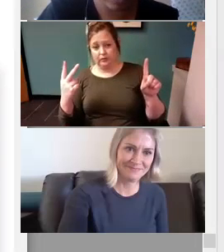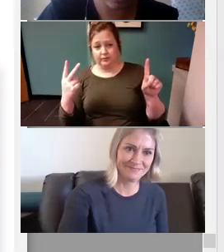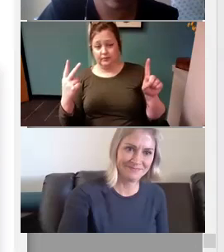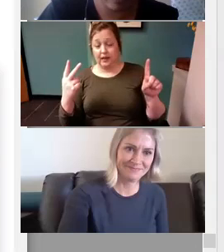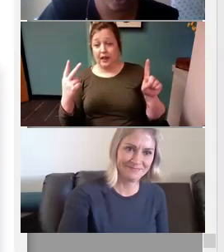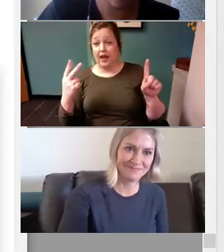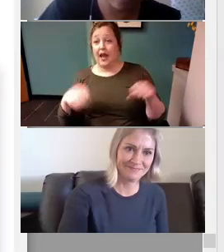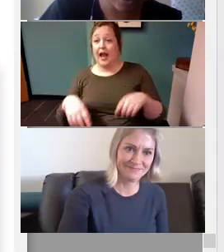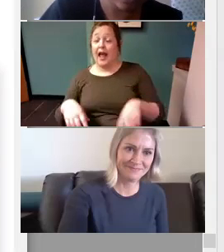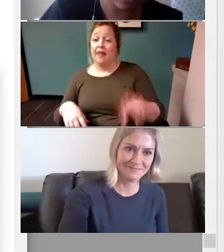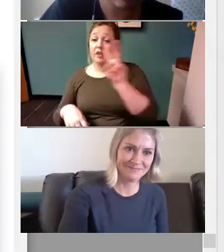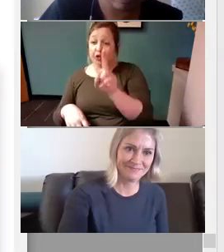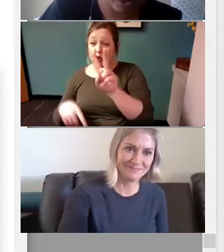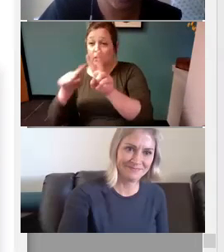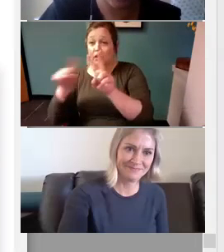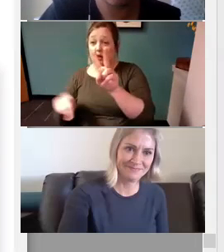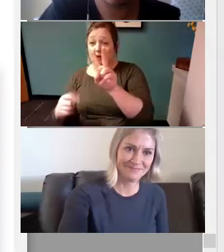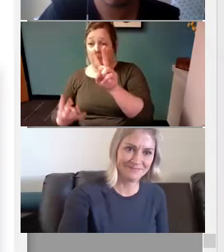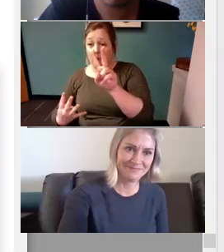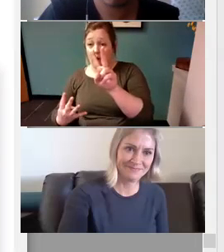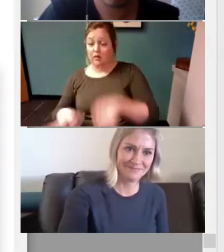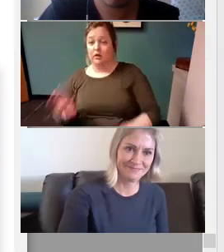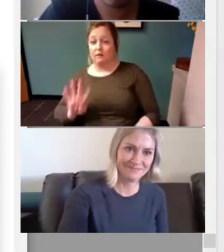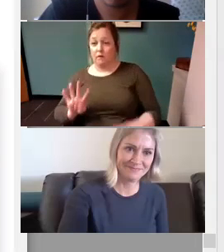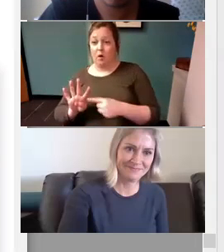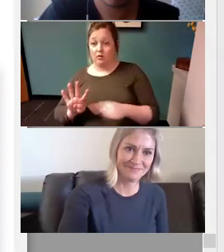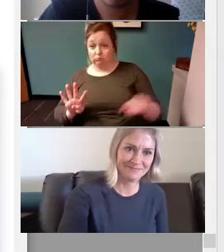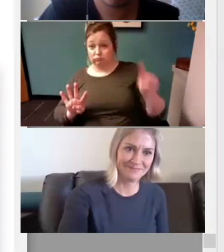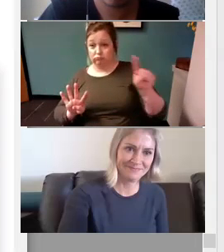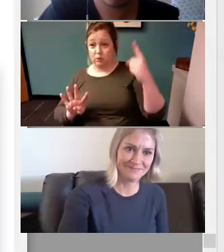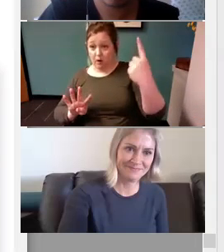4, and then from 4 to 1, and from 1 to 3.